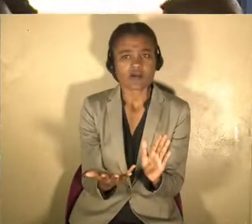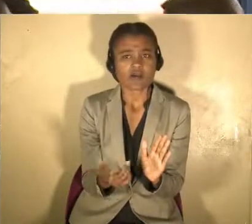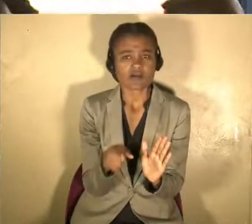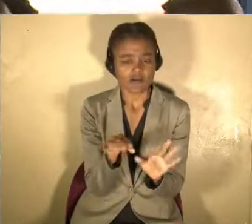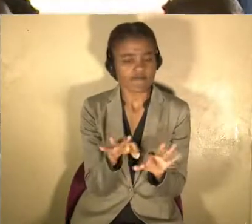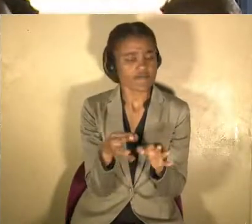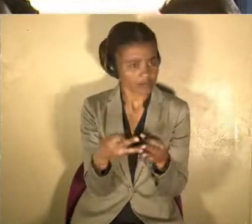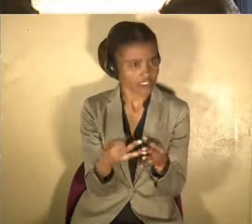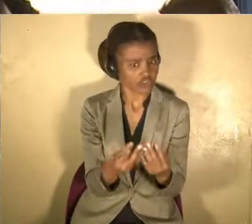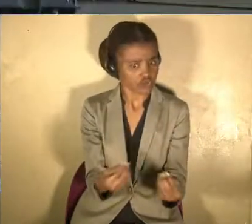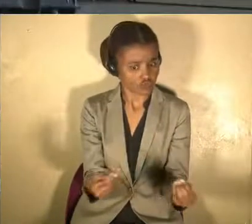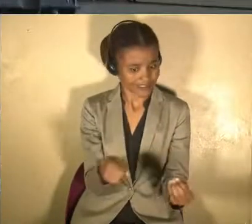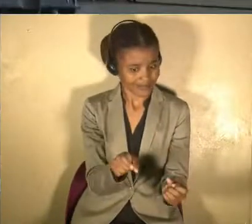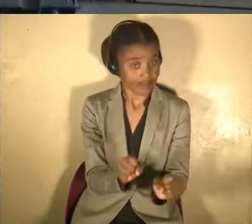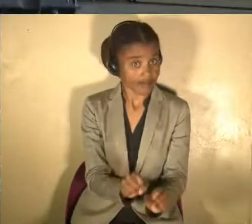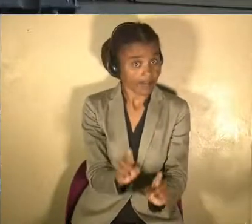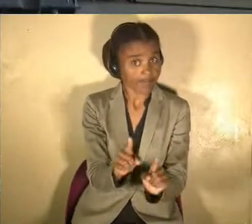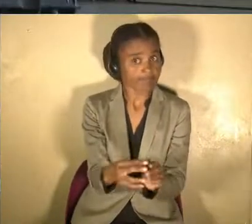child-helded families. Yeah, thanks.